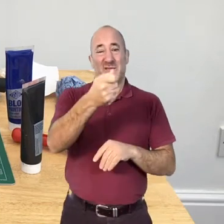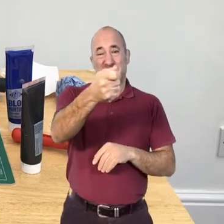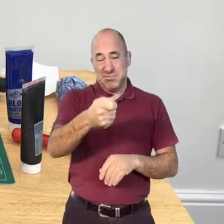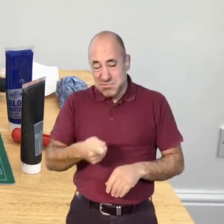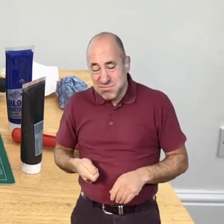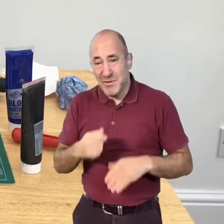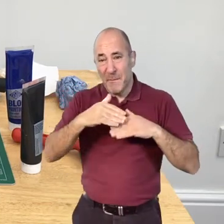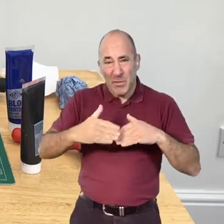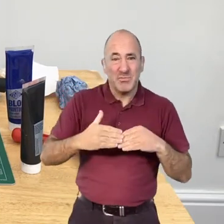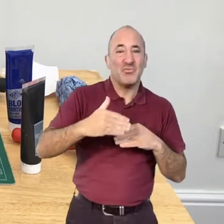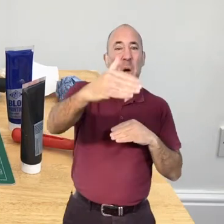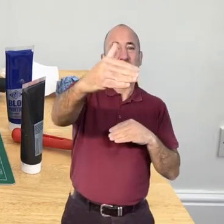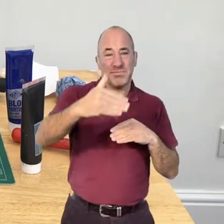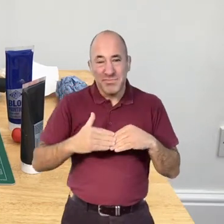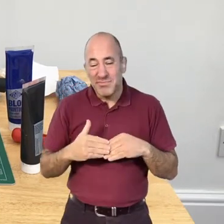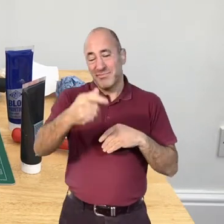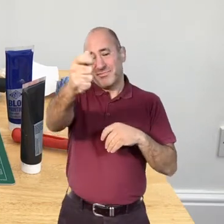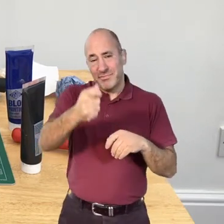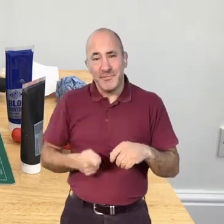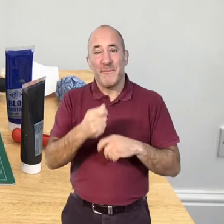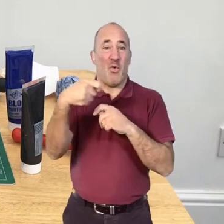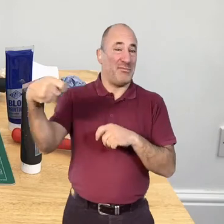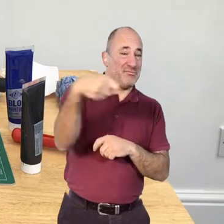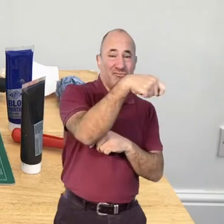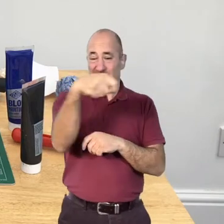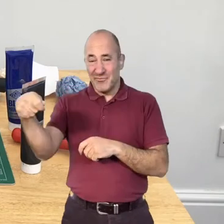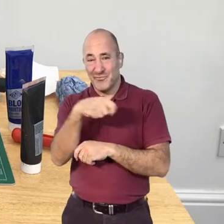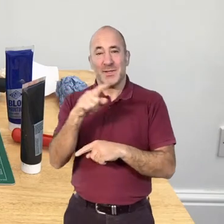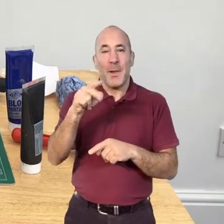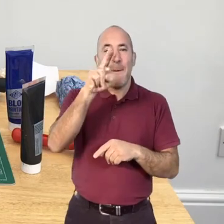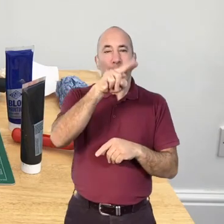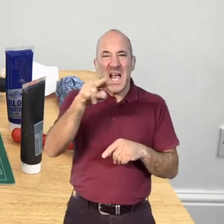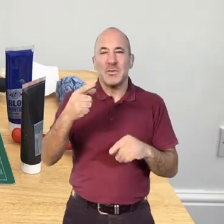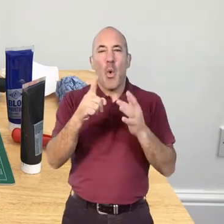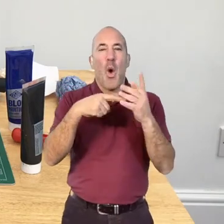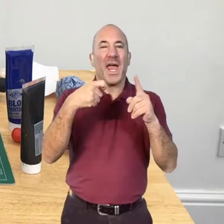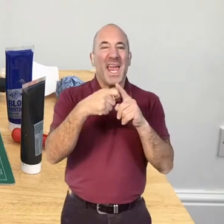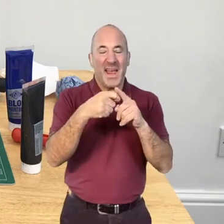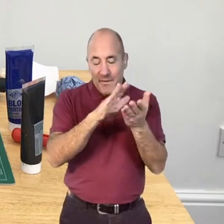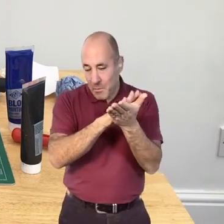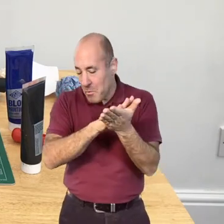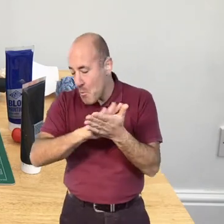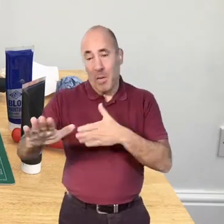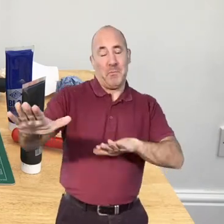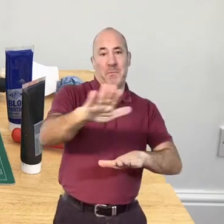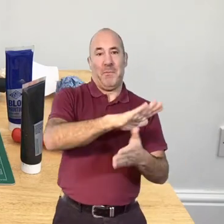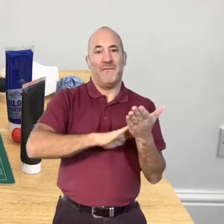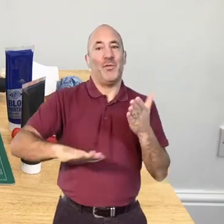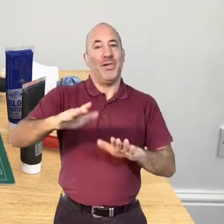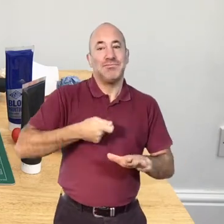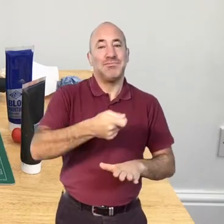bottom, go from bottom, top to bottom, and sideways until the ink or your